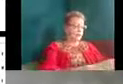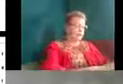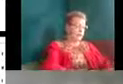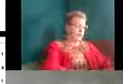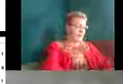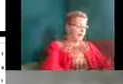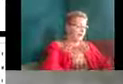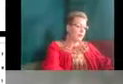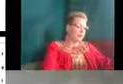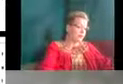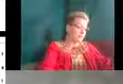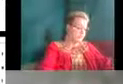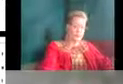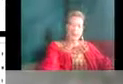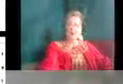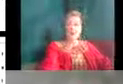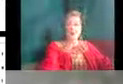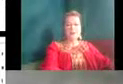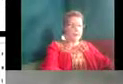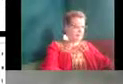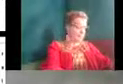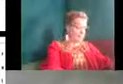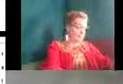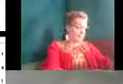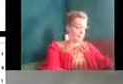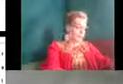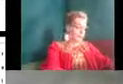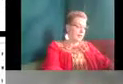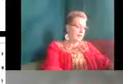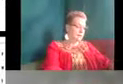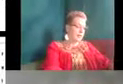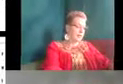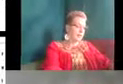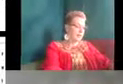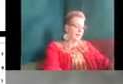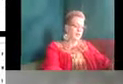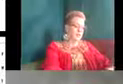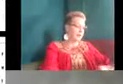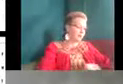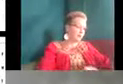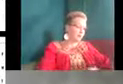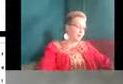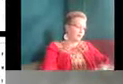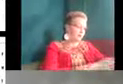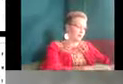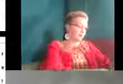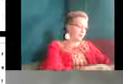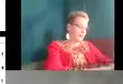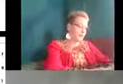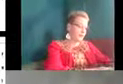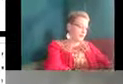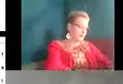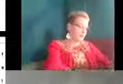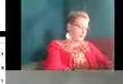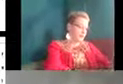so having things written down and the National ALS Association has packets that you can download right from their website